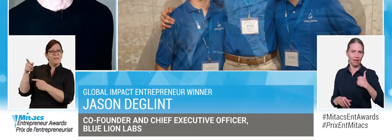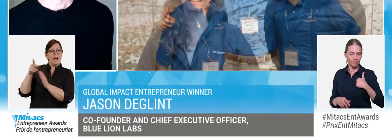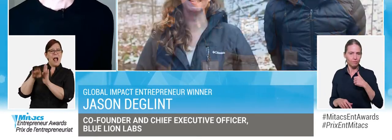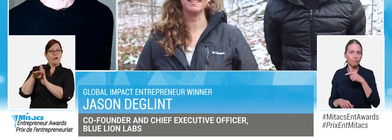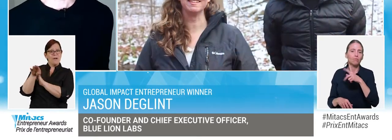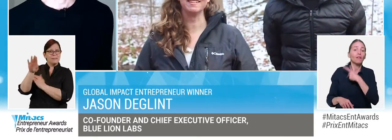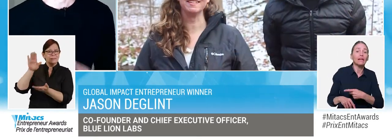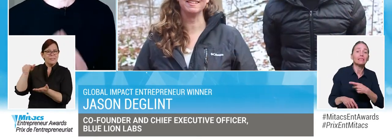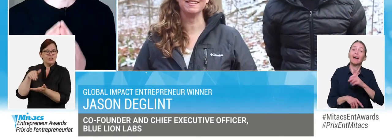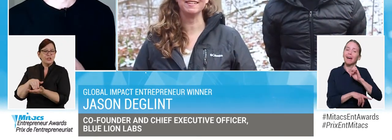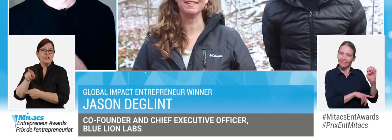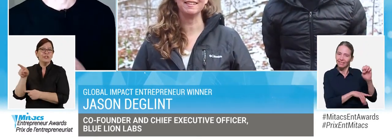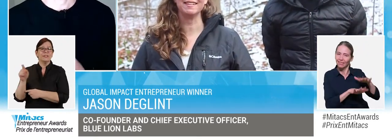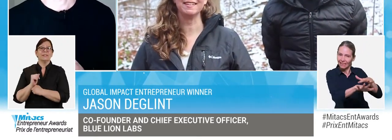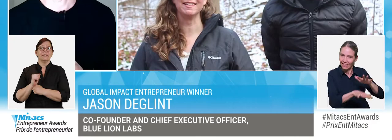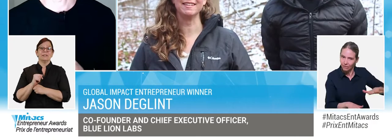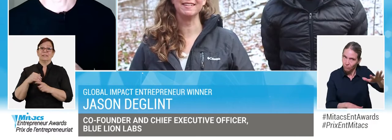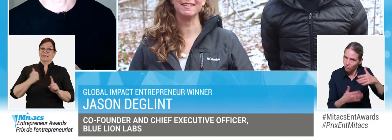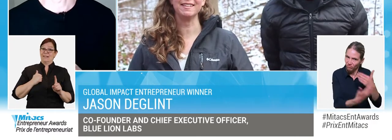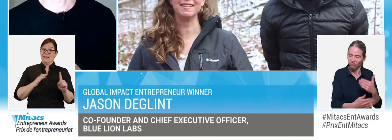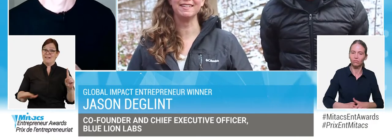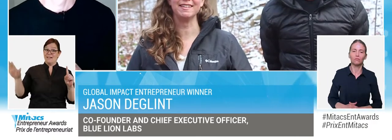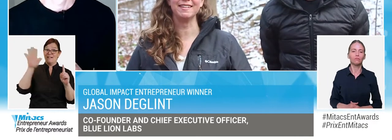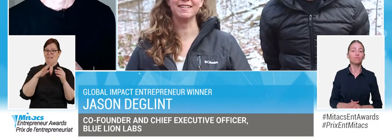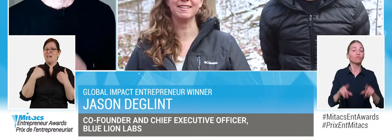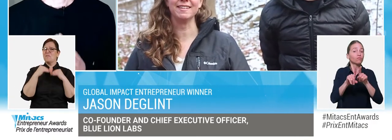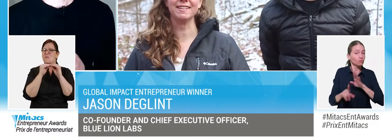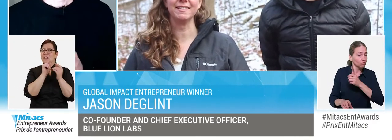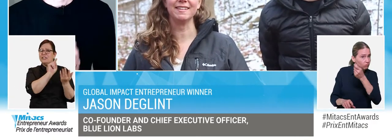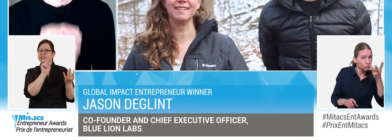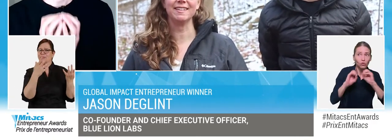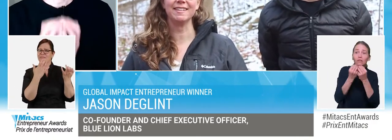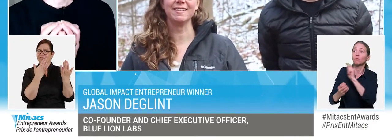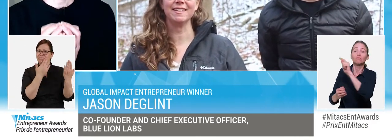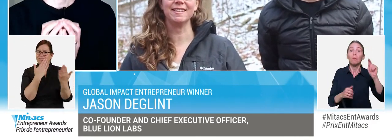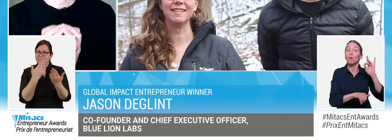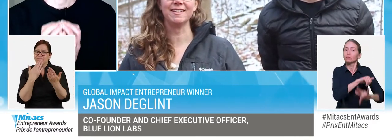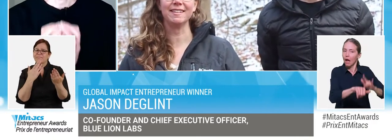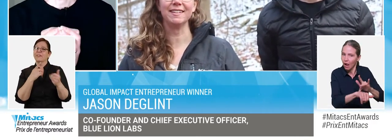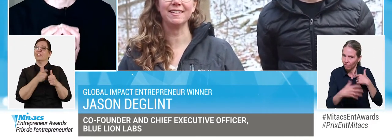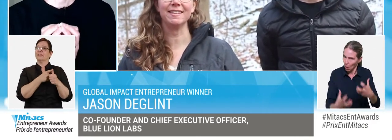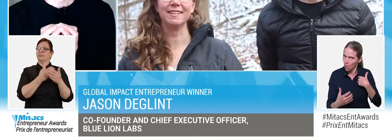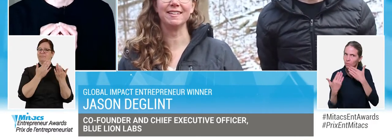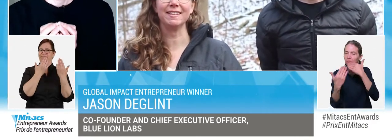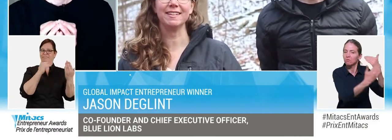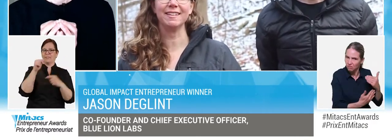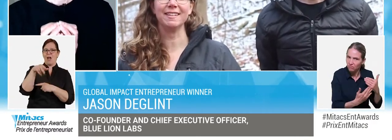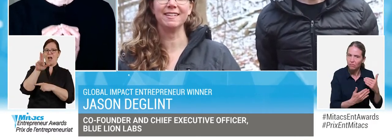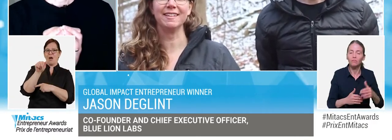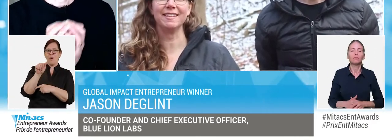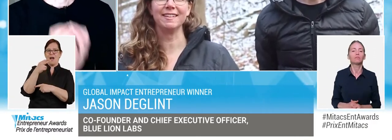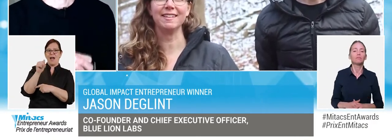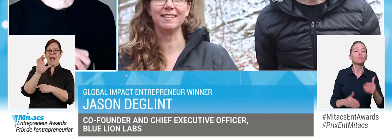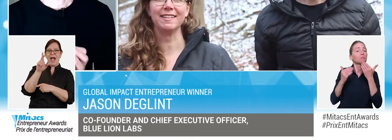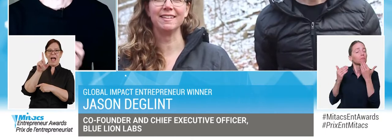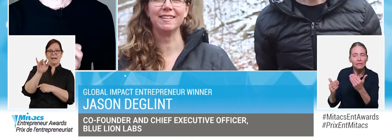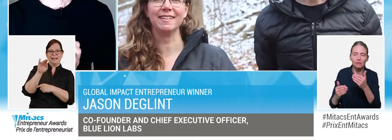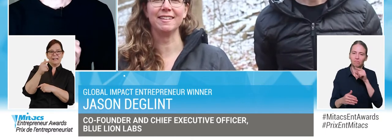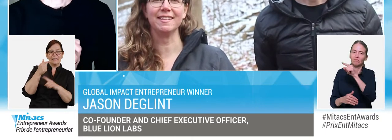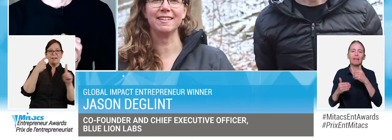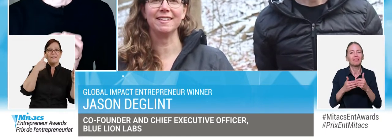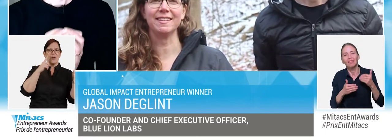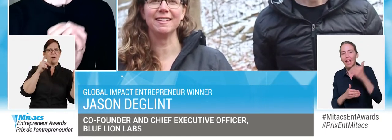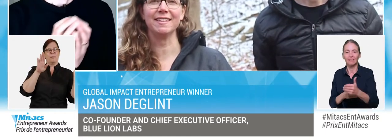market. There are so many people I need to thank. First off, within our local Ontario ecosystem, I want to thank the University